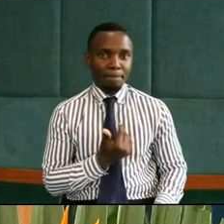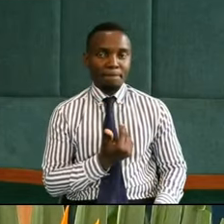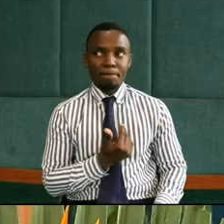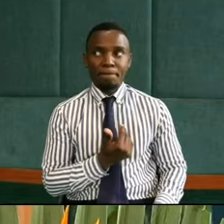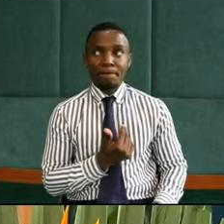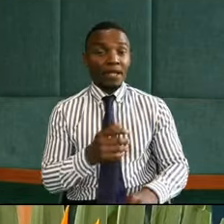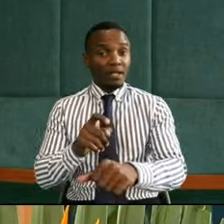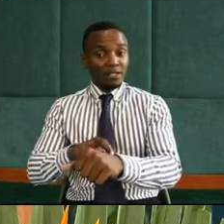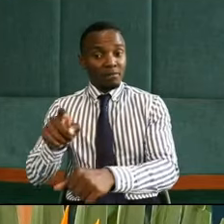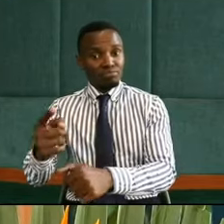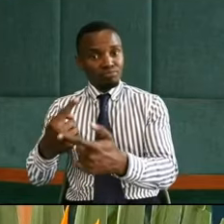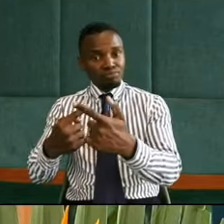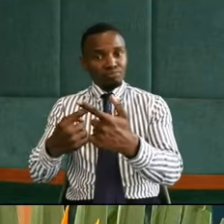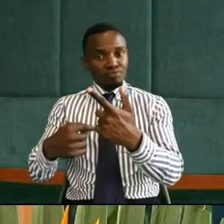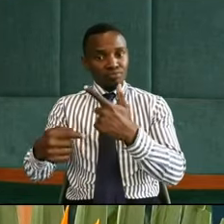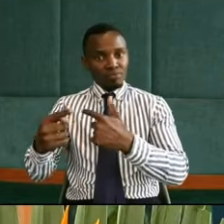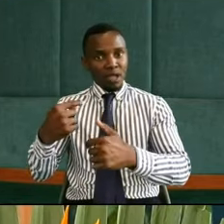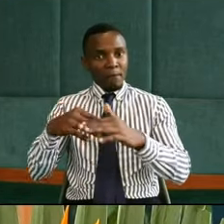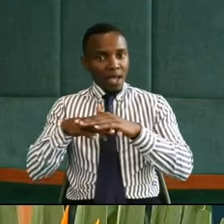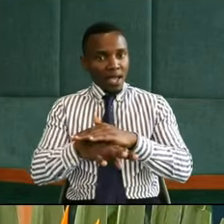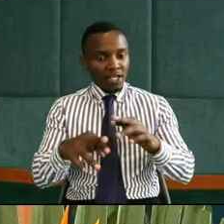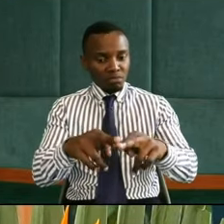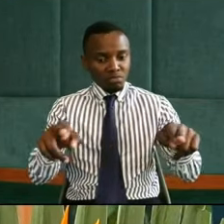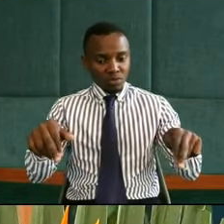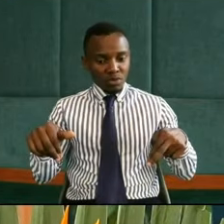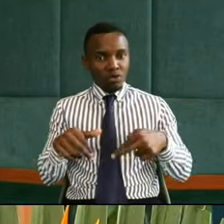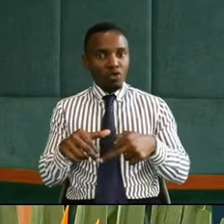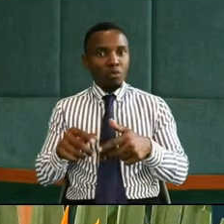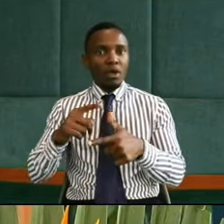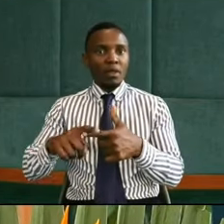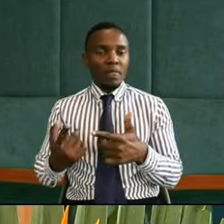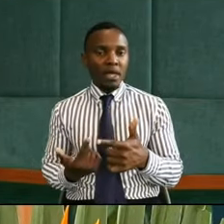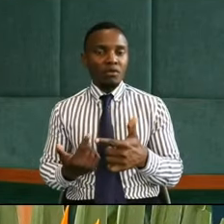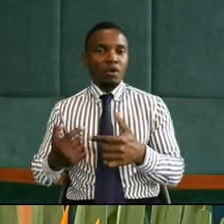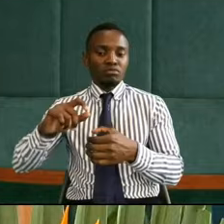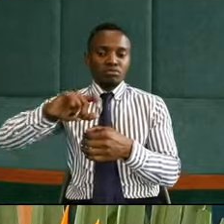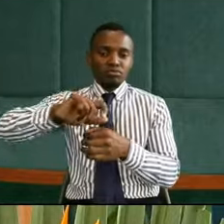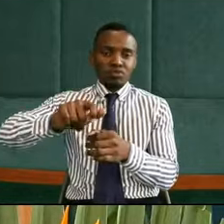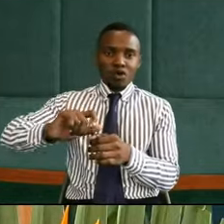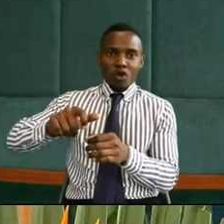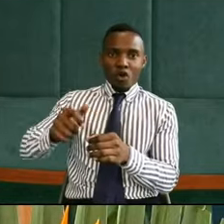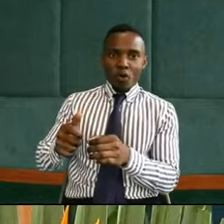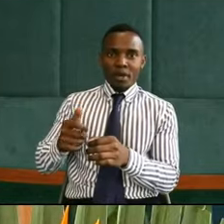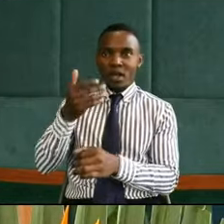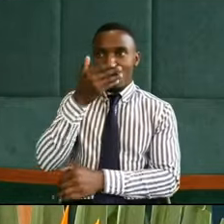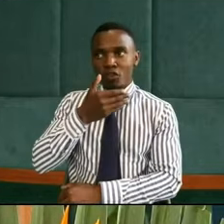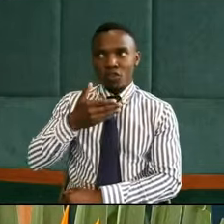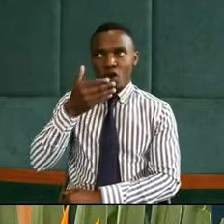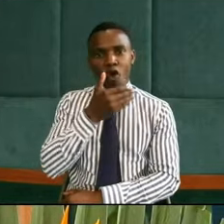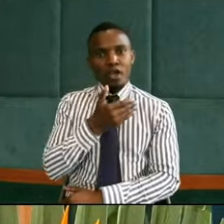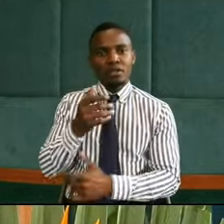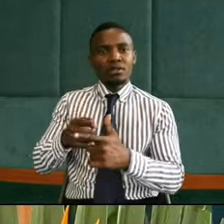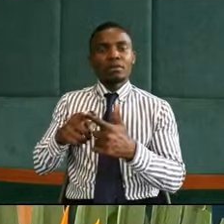When she came into the room and she broke alabaster flask, the ointment filled the